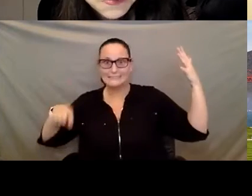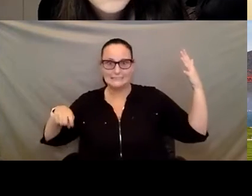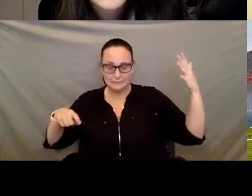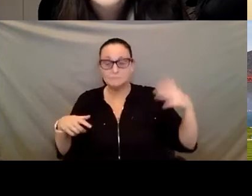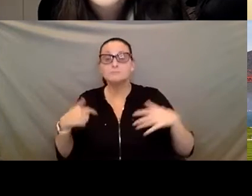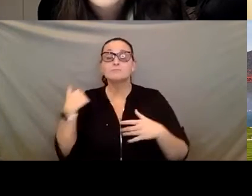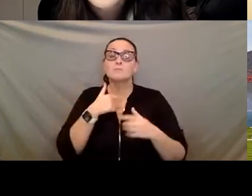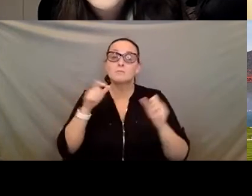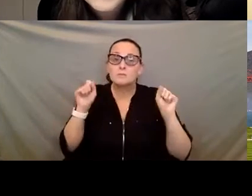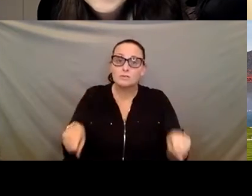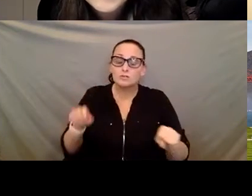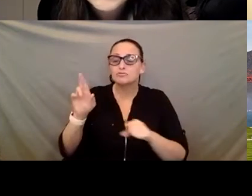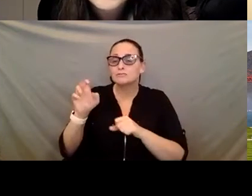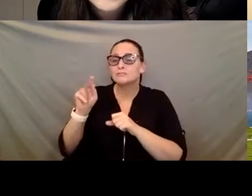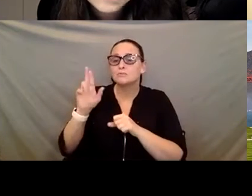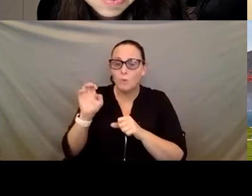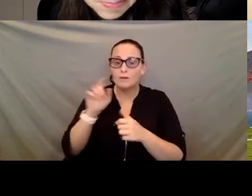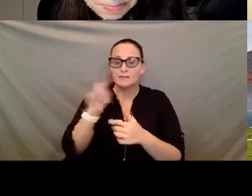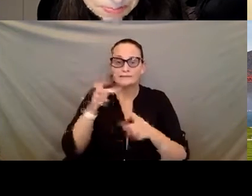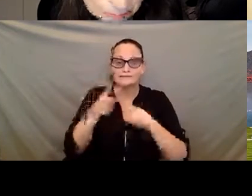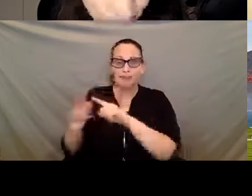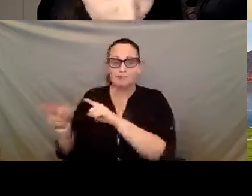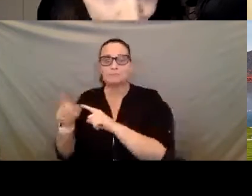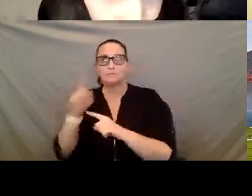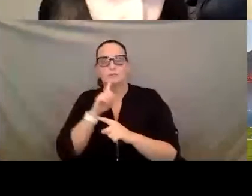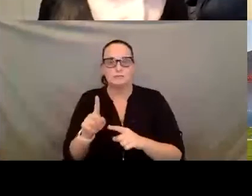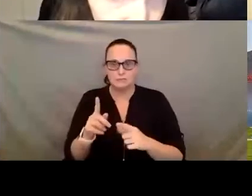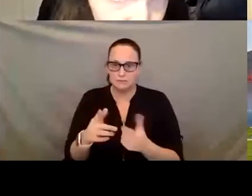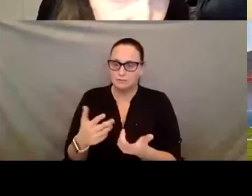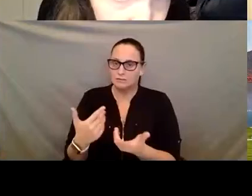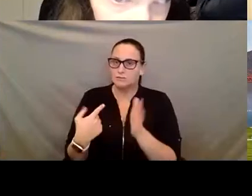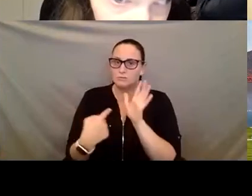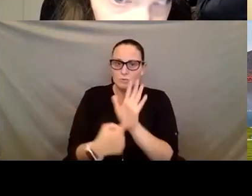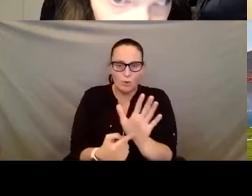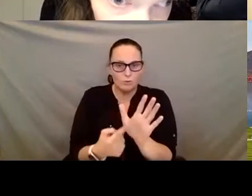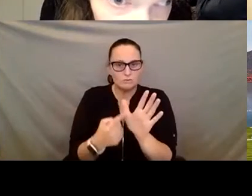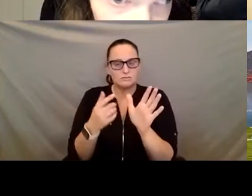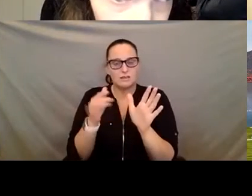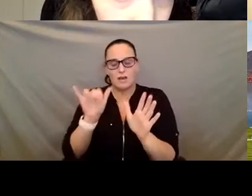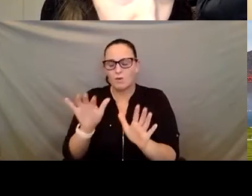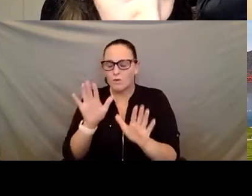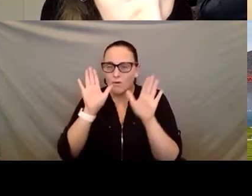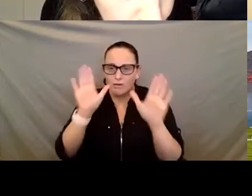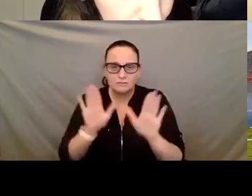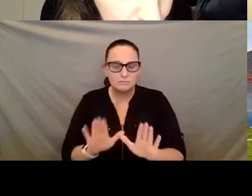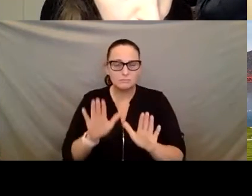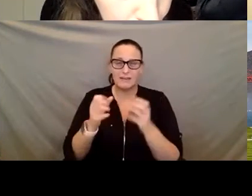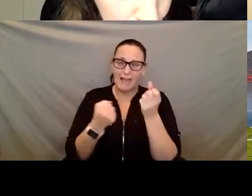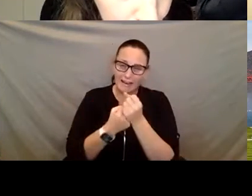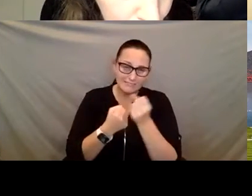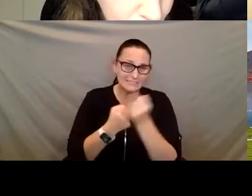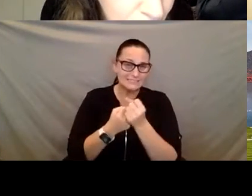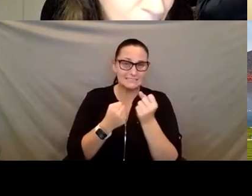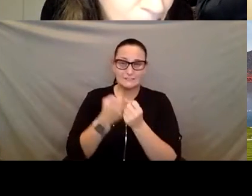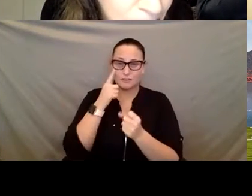we were able to restore many of these cuts, I think it speaks to how incredible the advocacy is of